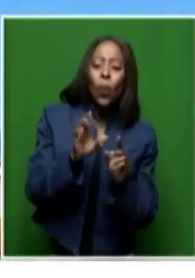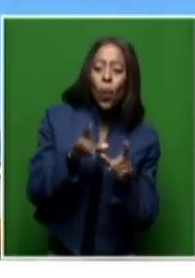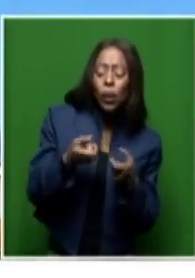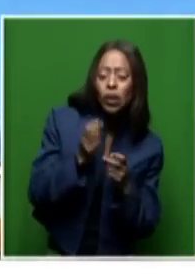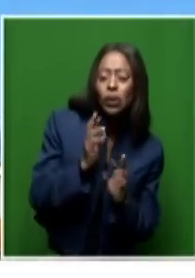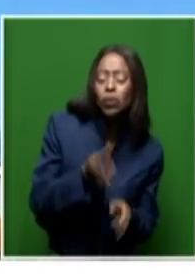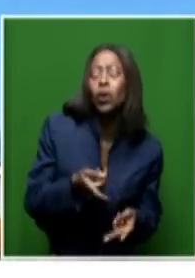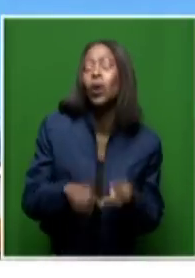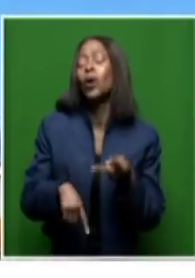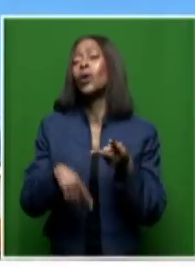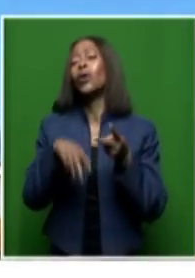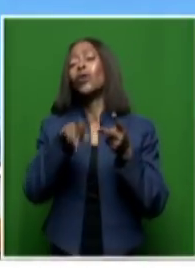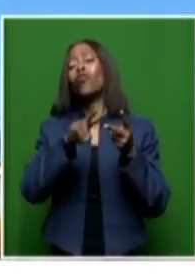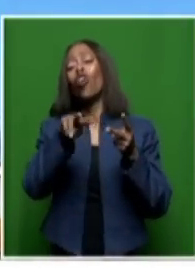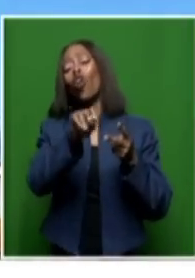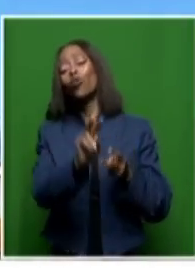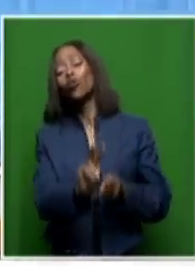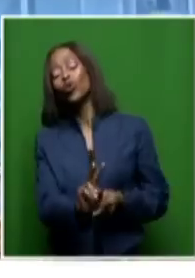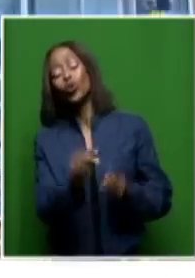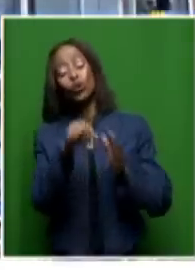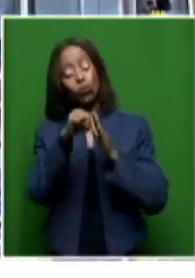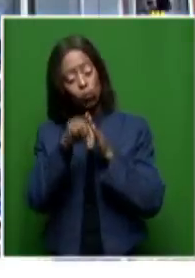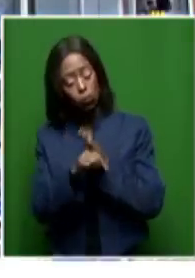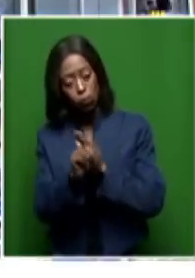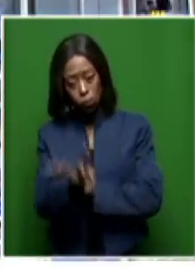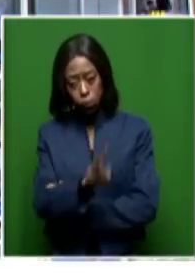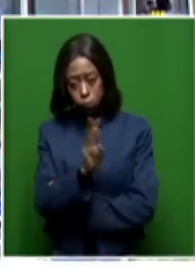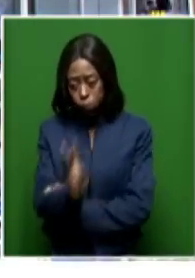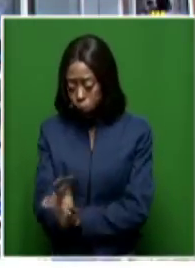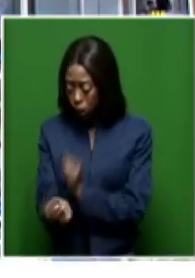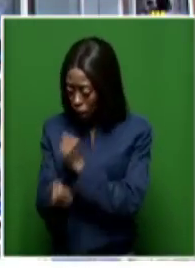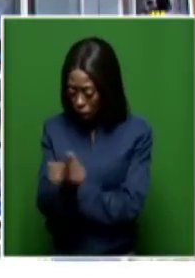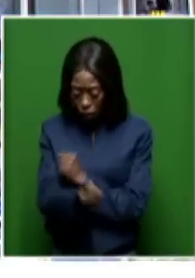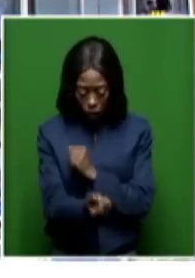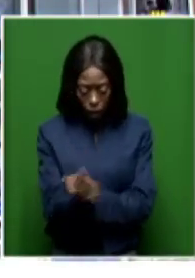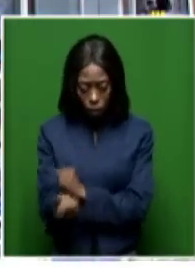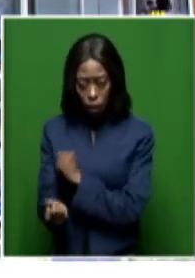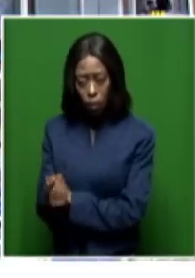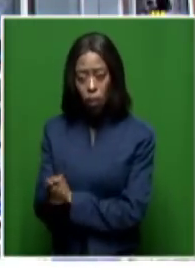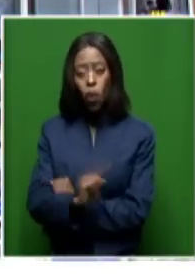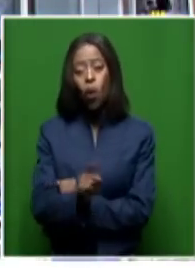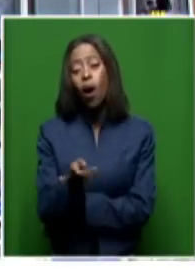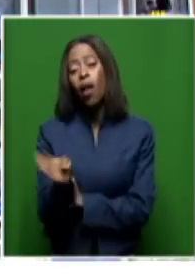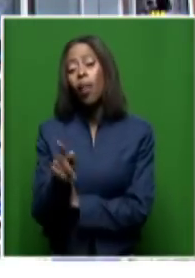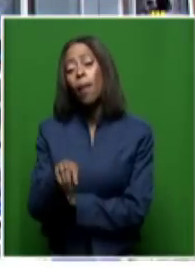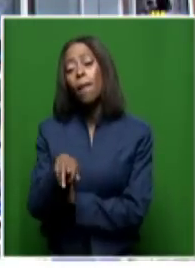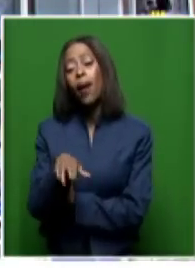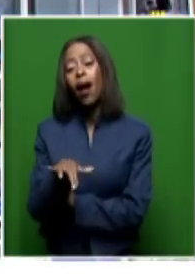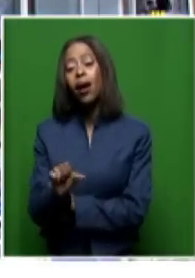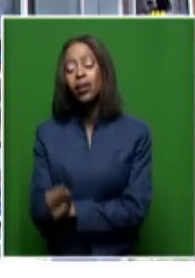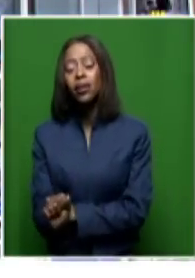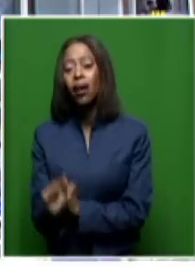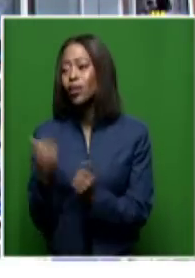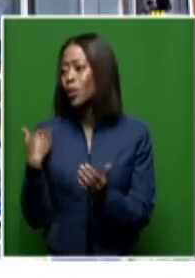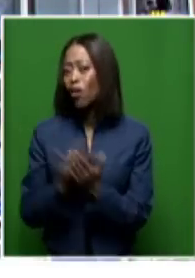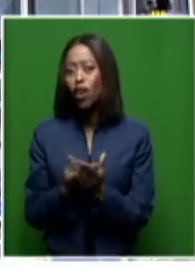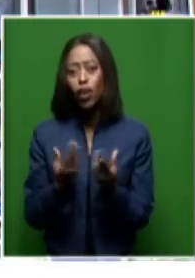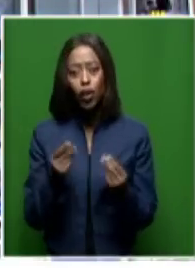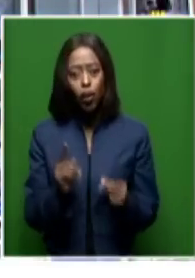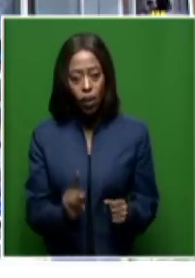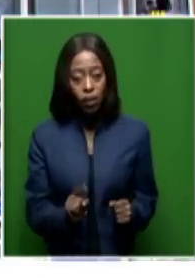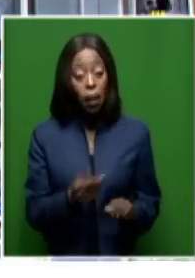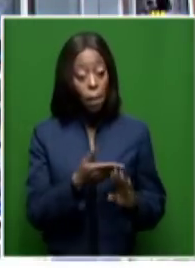report in volume 2 of the report, very detailed on what has gone on at PRASA. So what are you doing at the moment? Before even the